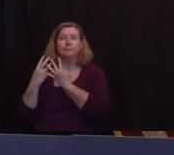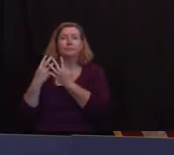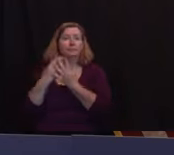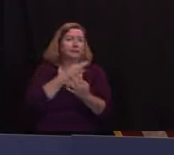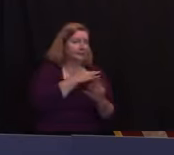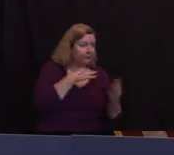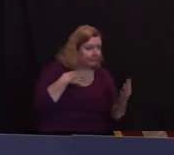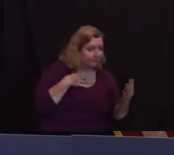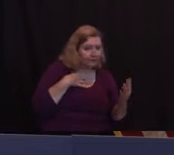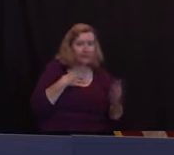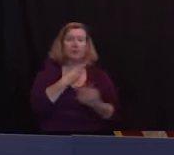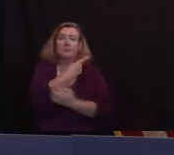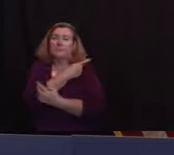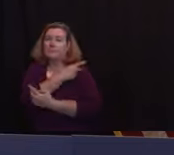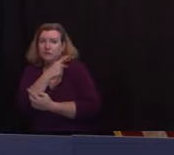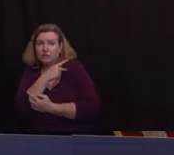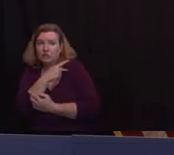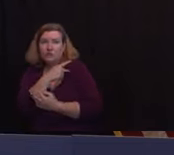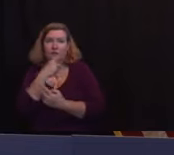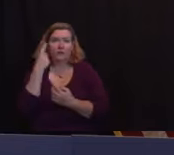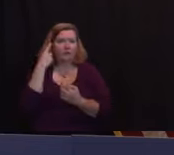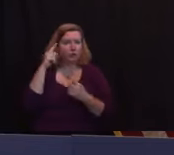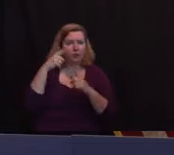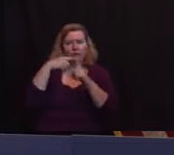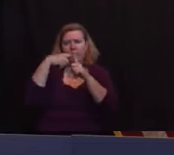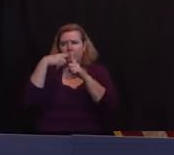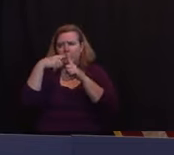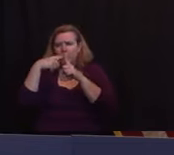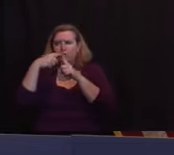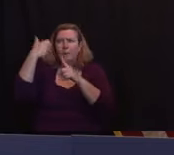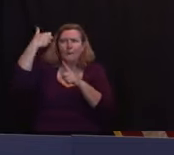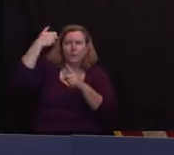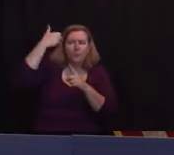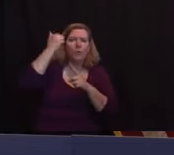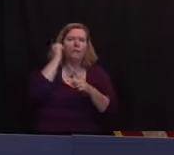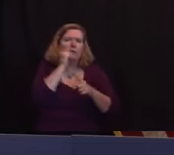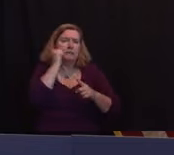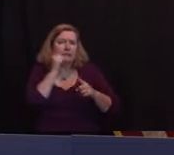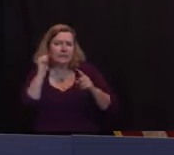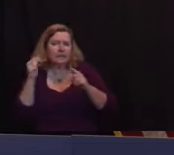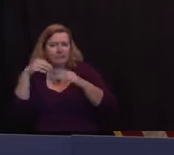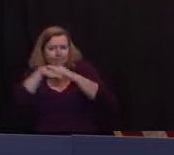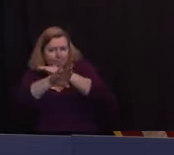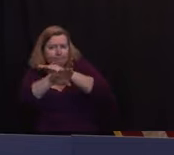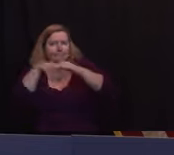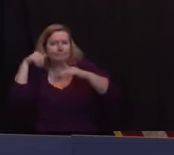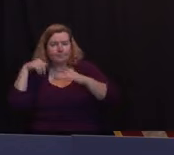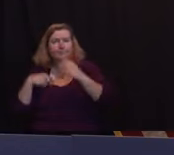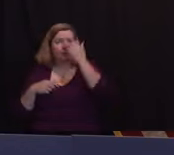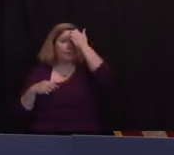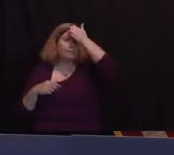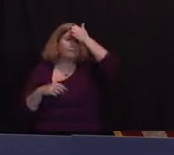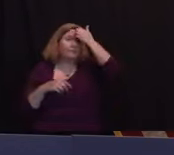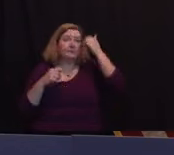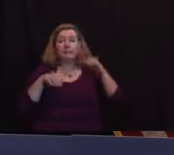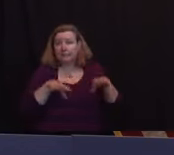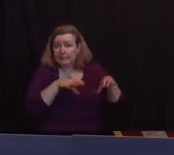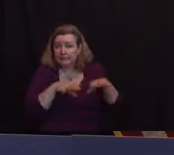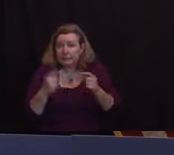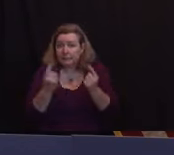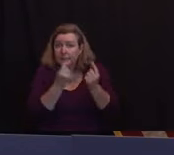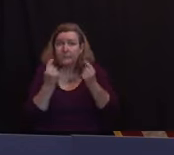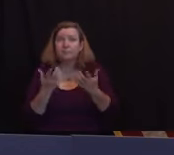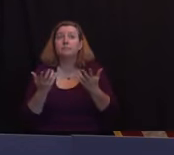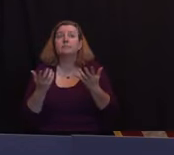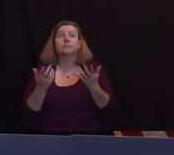symptoms prior to entry to the facility each day. During activities where not all staff and